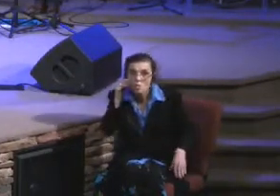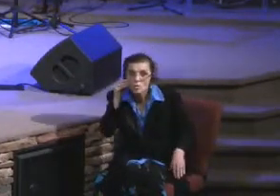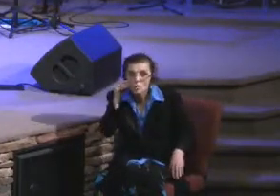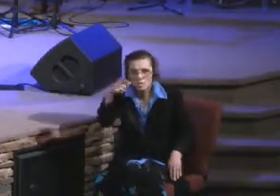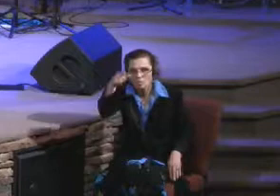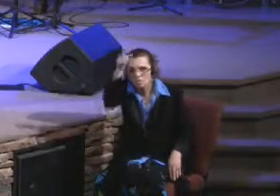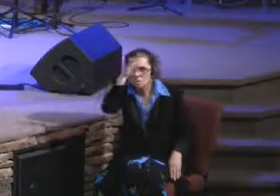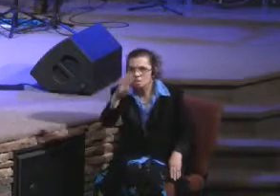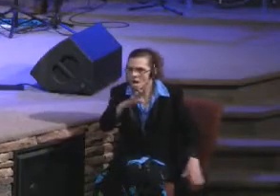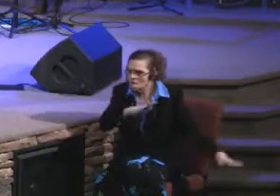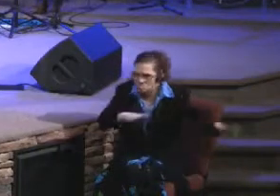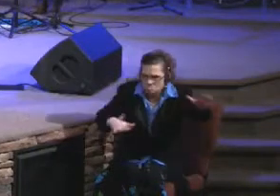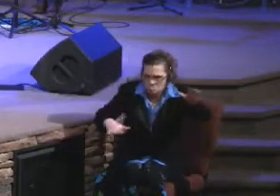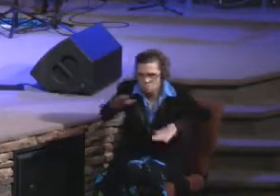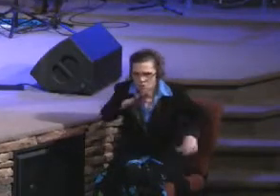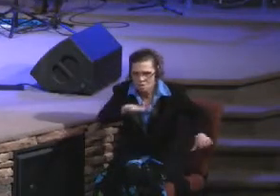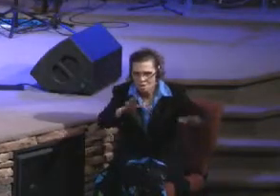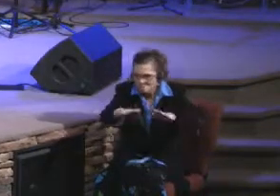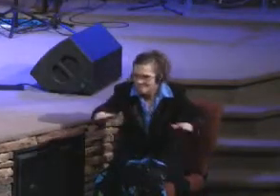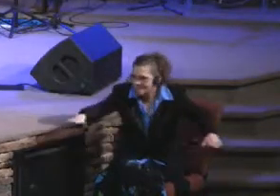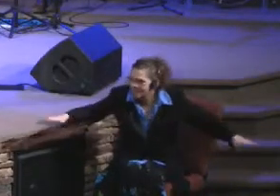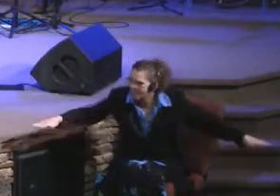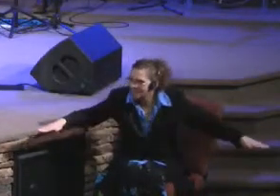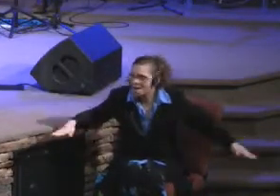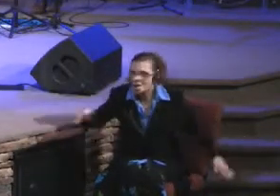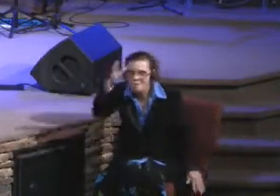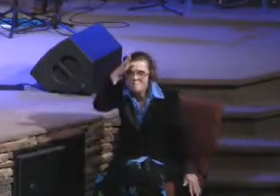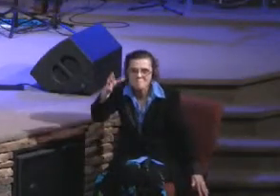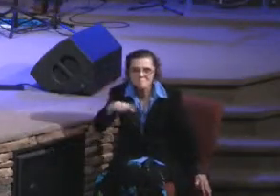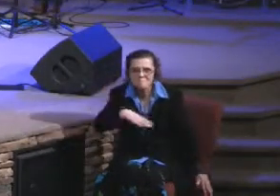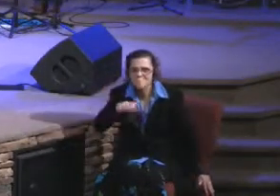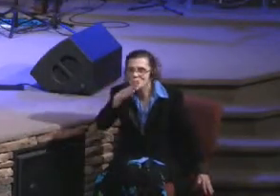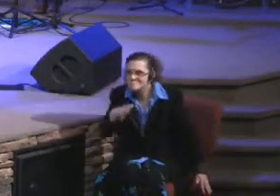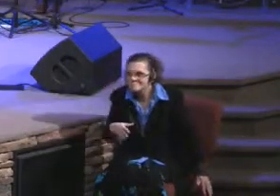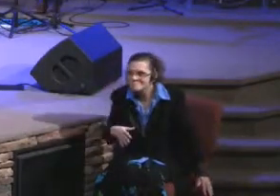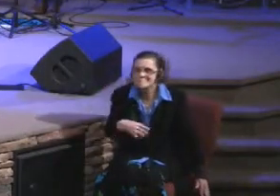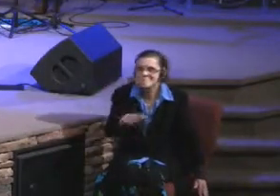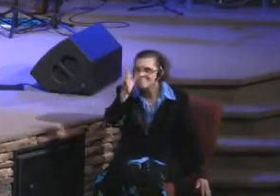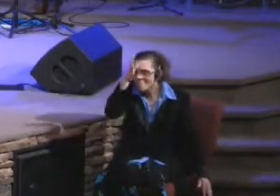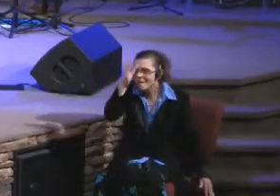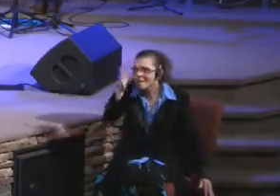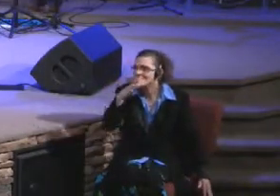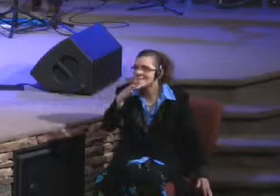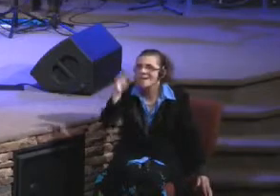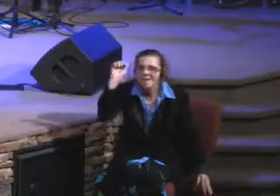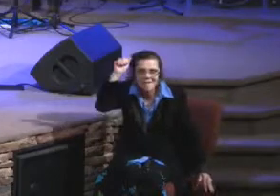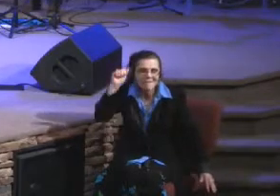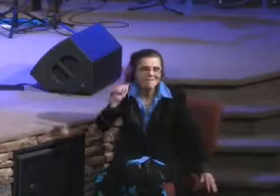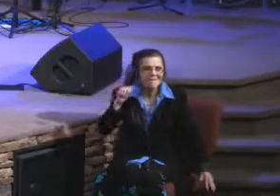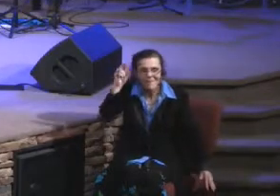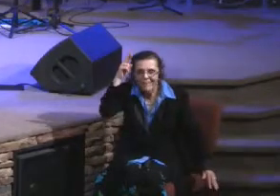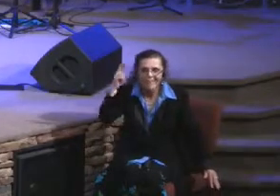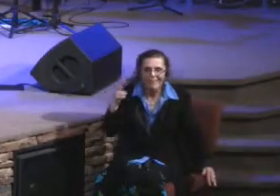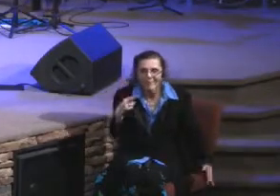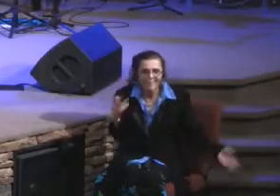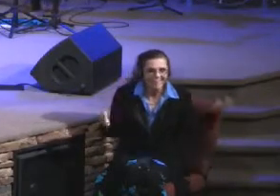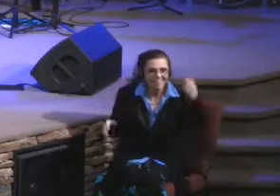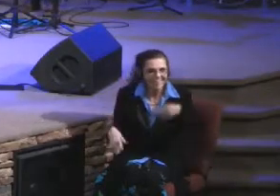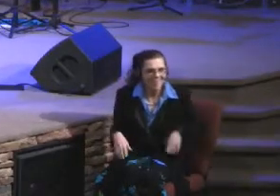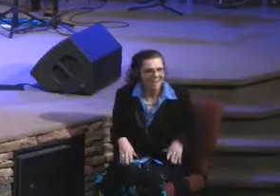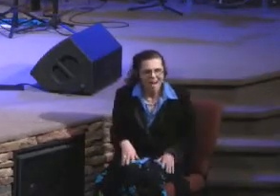want to see God move mightily in your kids and your moms and dads and aunts and uncles and cousins and your